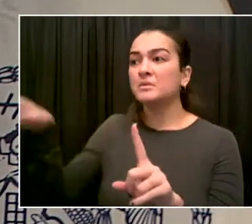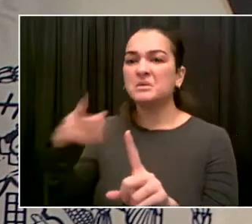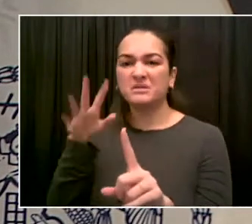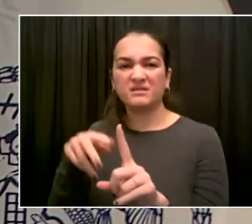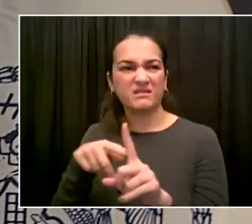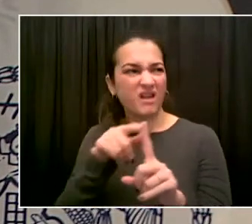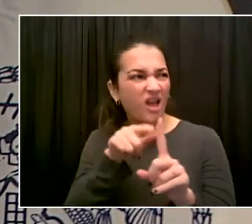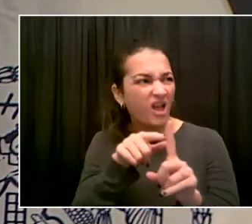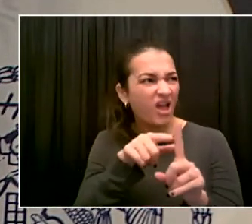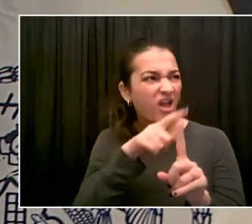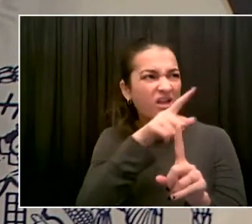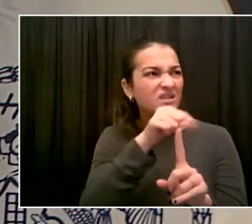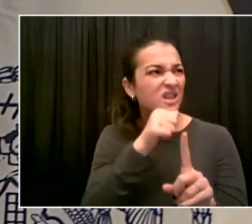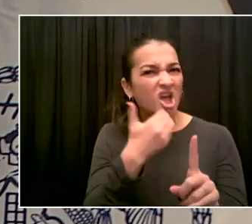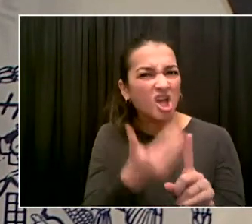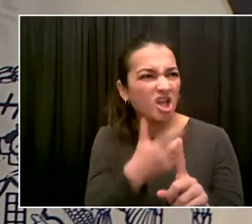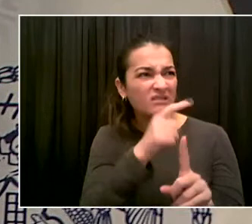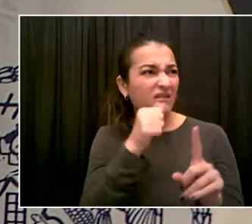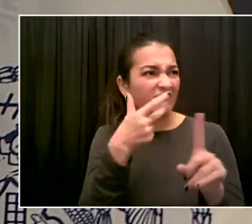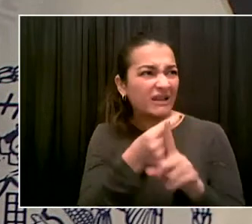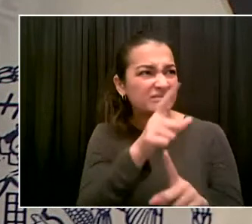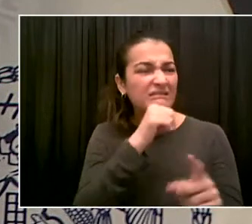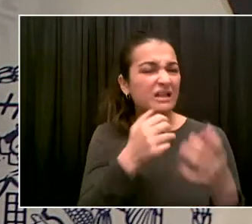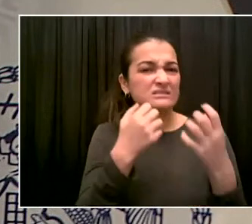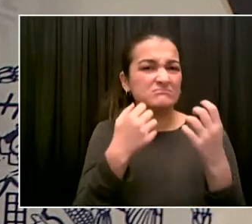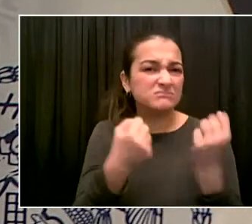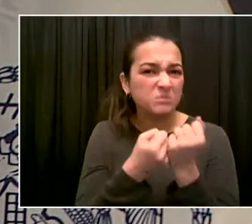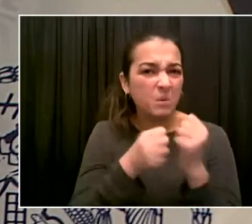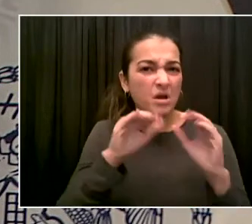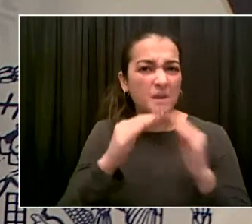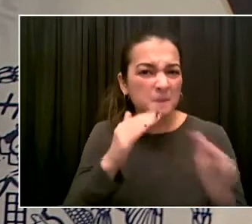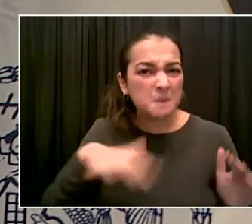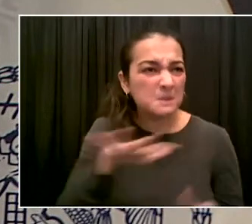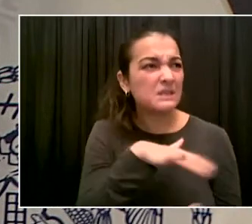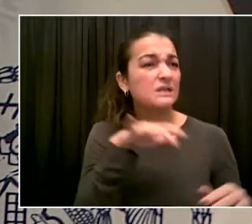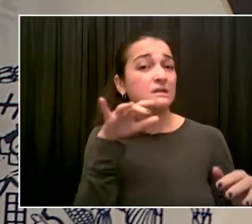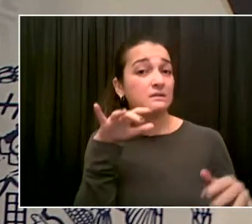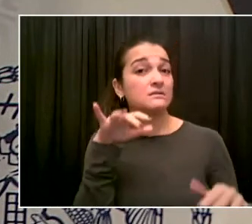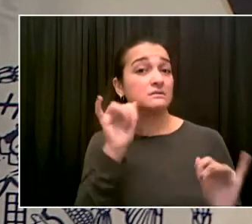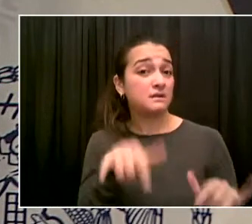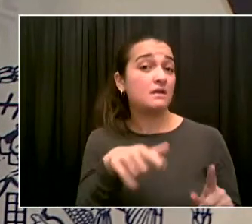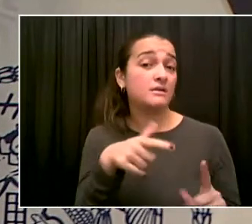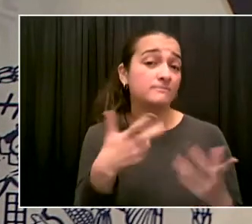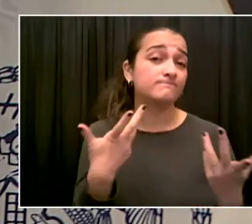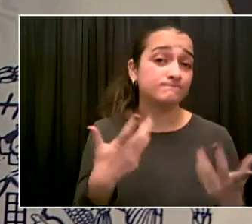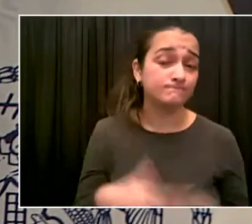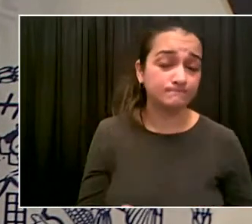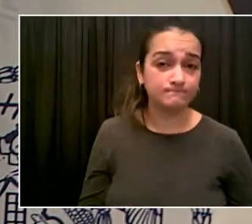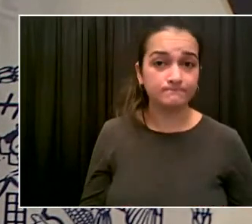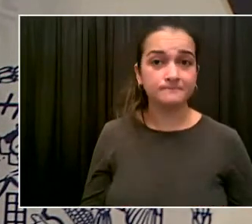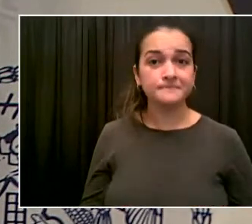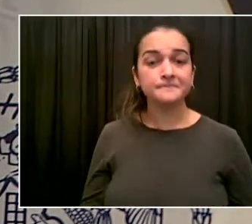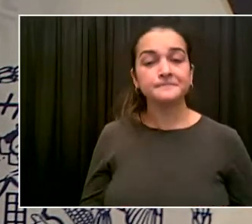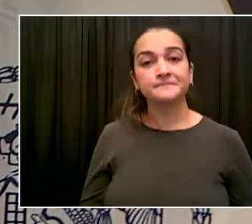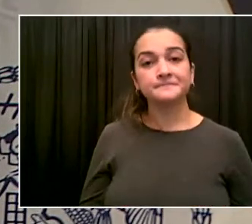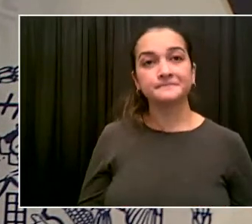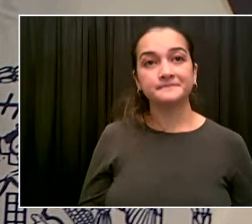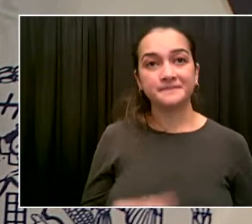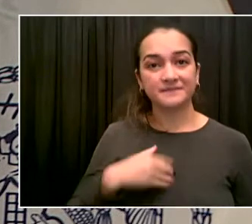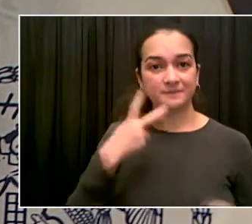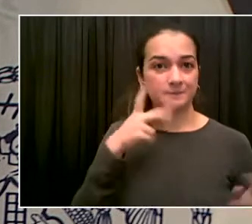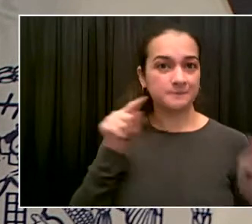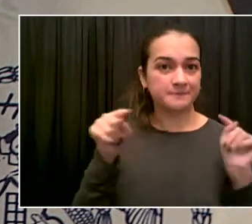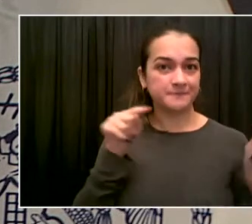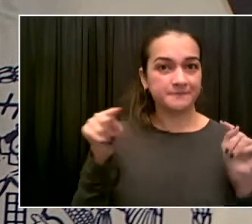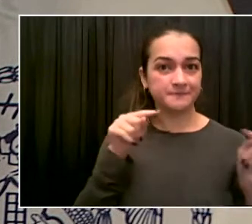yourself, you're doing the wrong thing for your department, and you're sending a message to people in the city, and they're receiving that message and they don't like it. So everyone needs